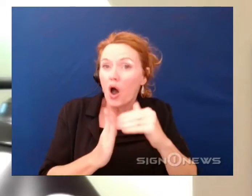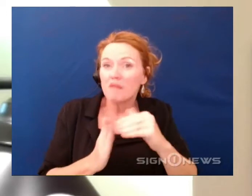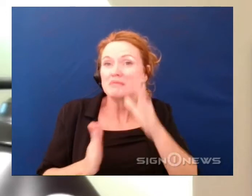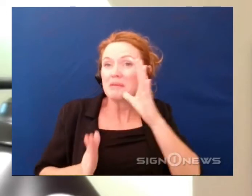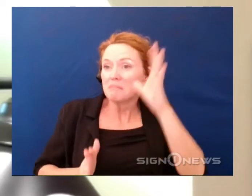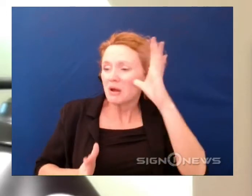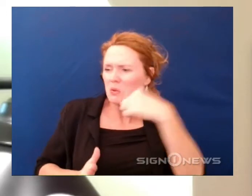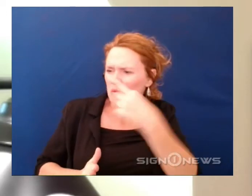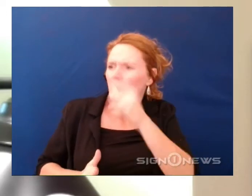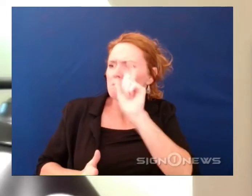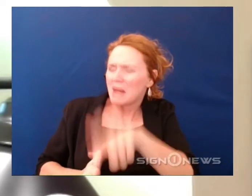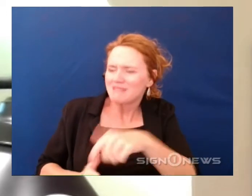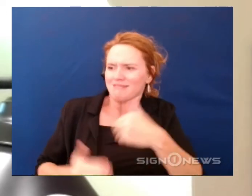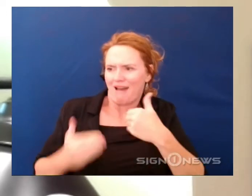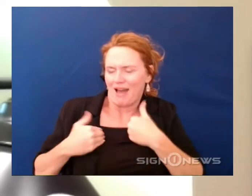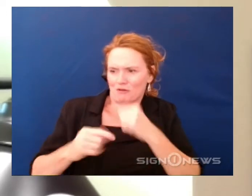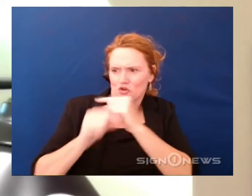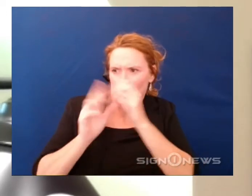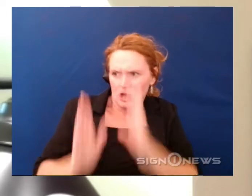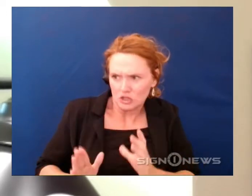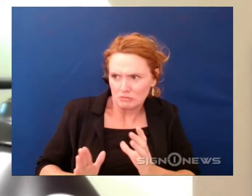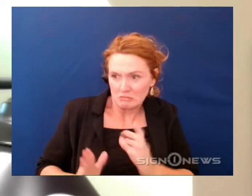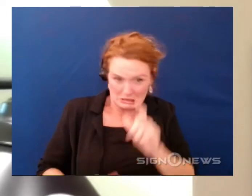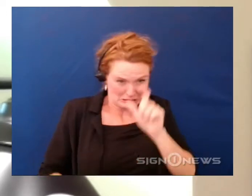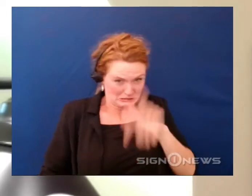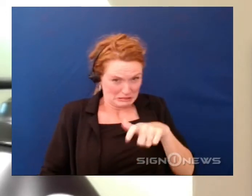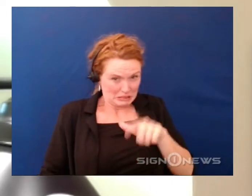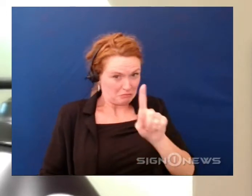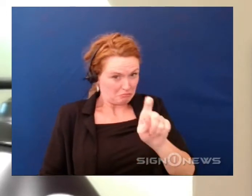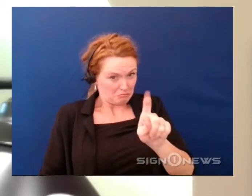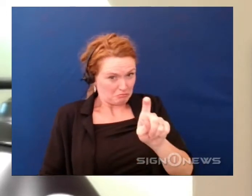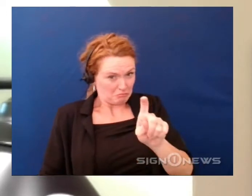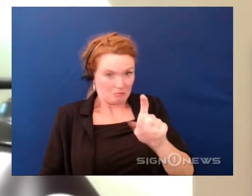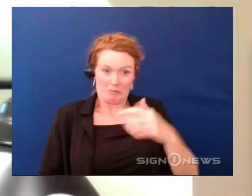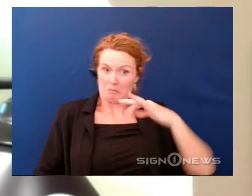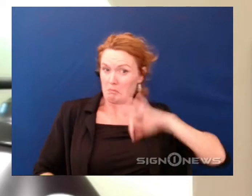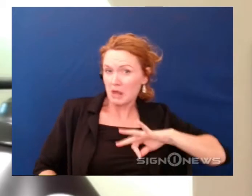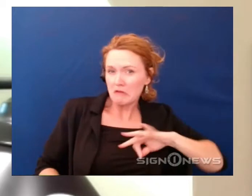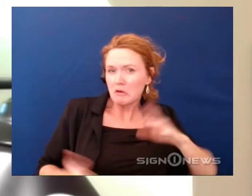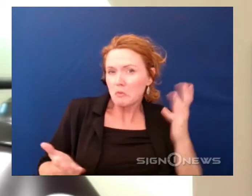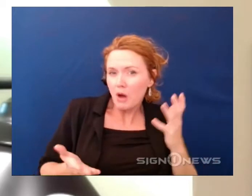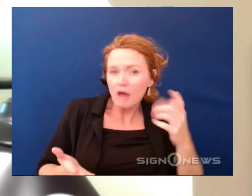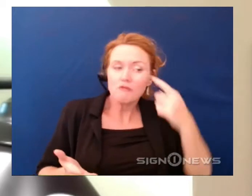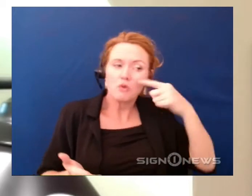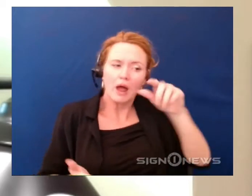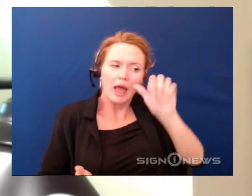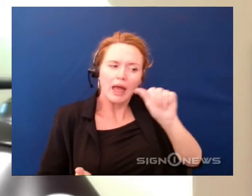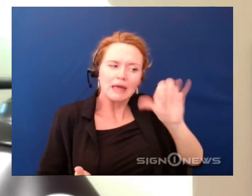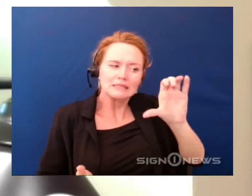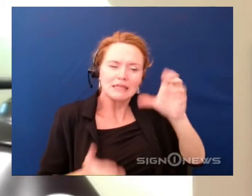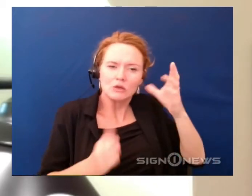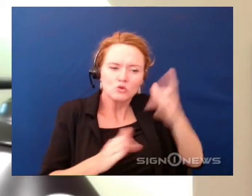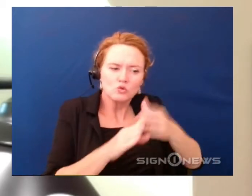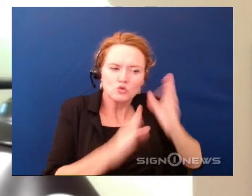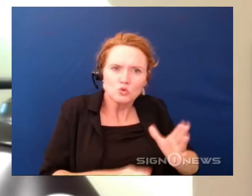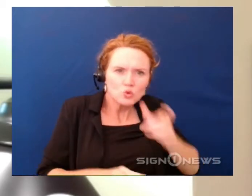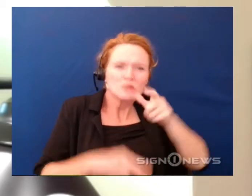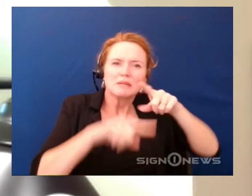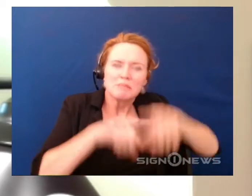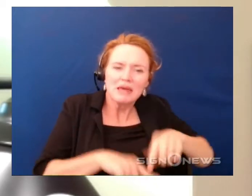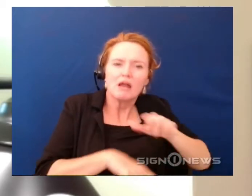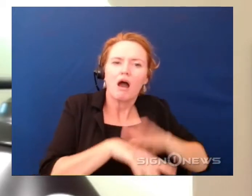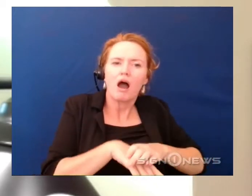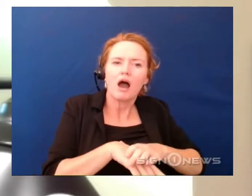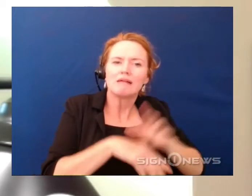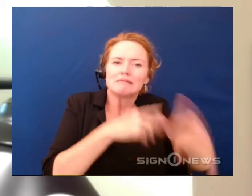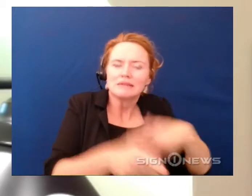Why is that? And is it? Are there any benefits to guardianships for AAC users, for people who rely on augmentative